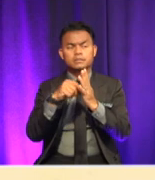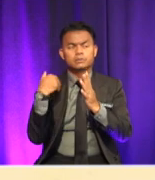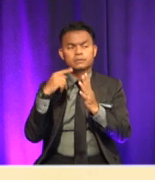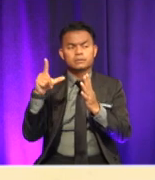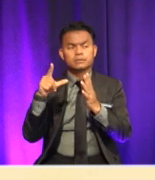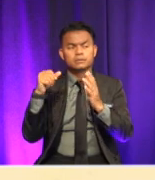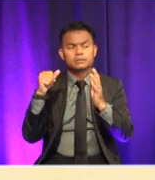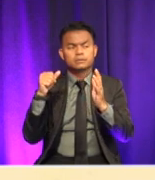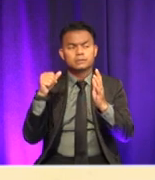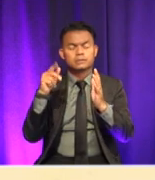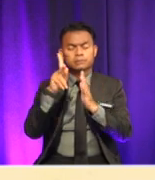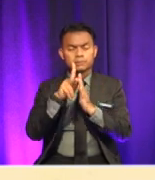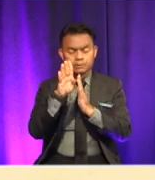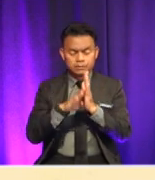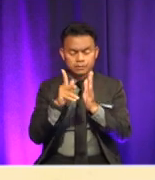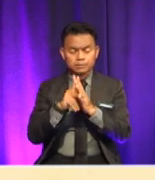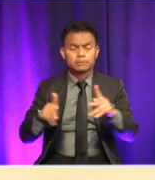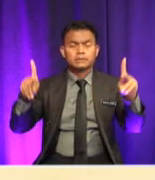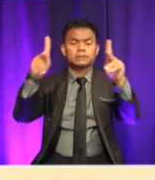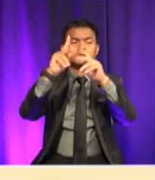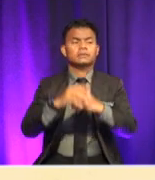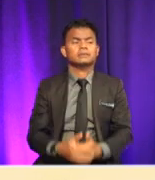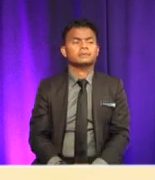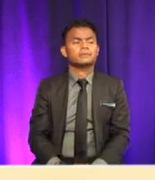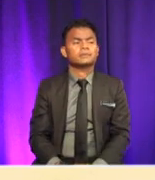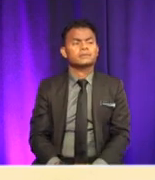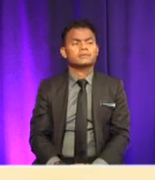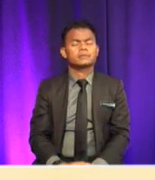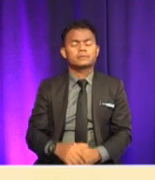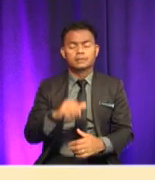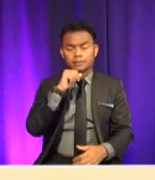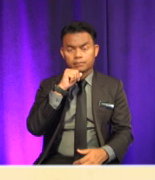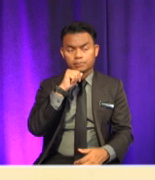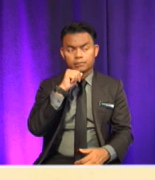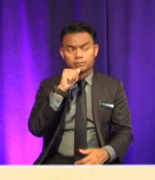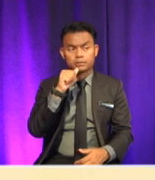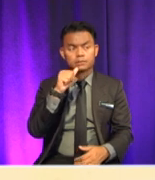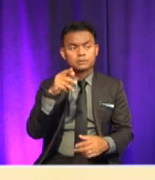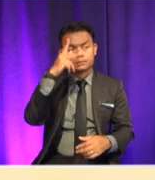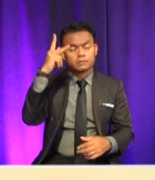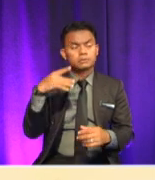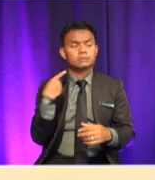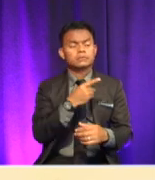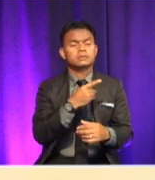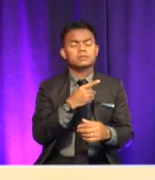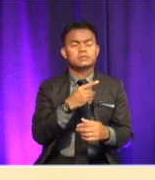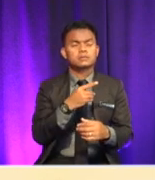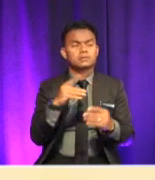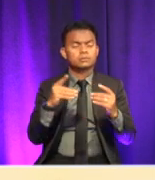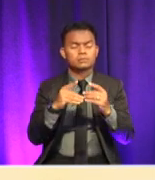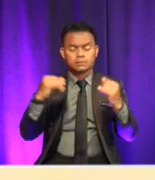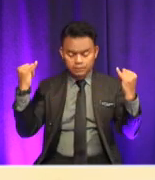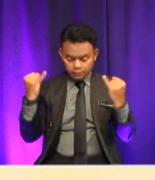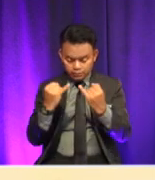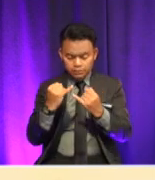question, must have significant. So this scene is significant because we see that the interrogation is a form of power play by the chief